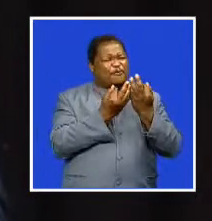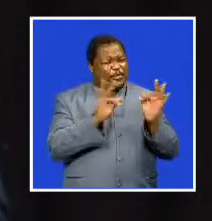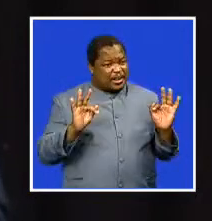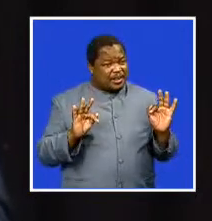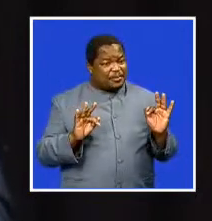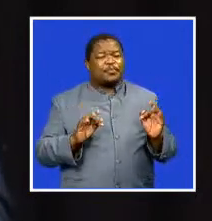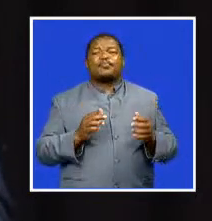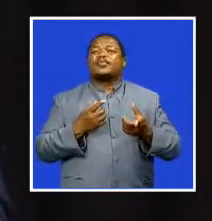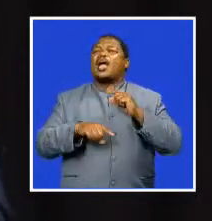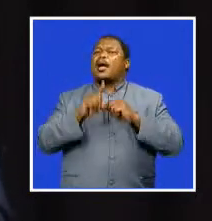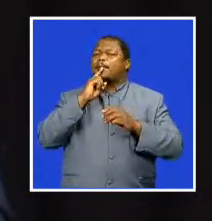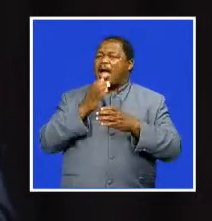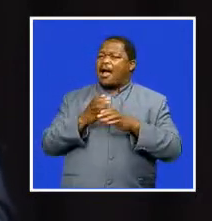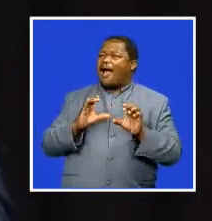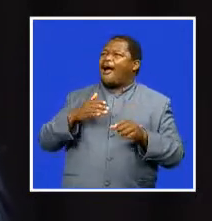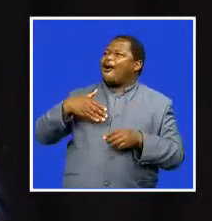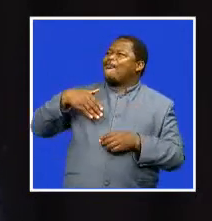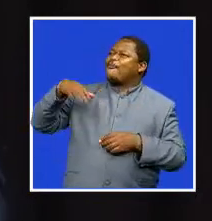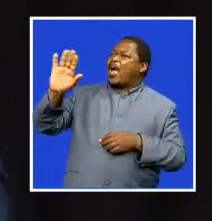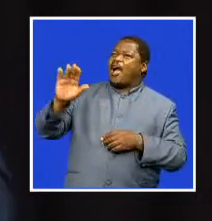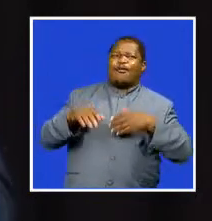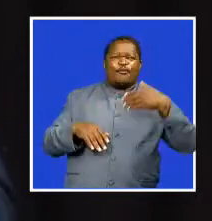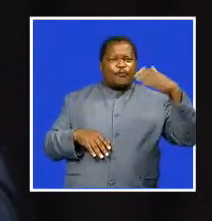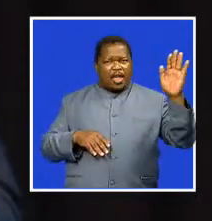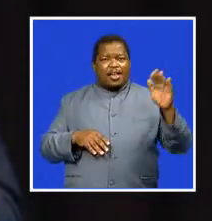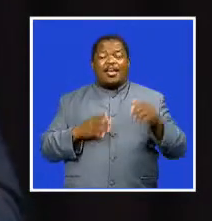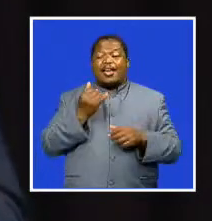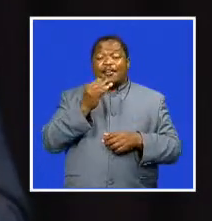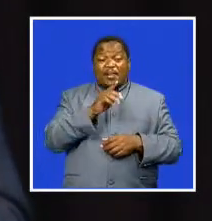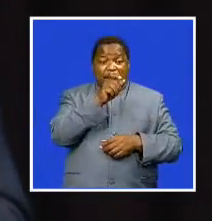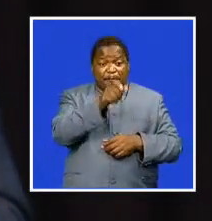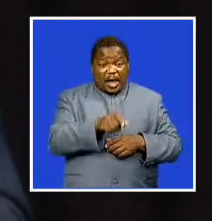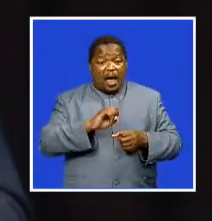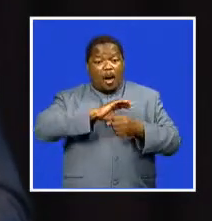kuyabhadalwa le lomunye nje bekangitshela dokotela